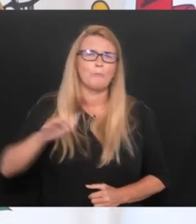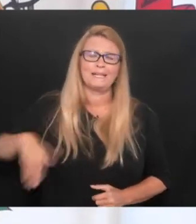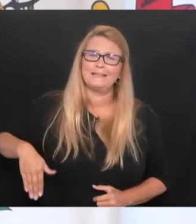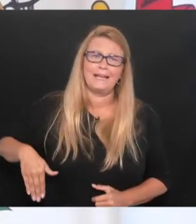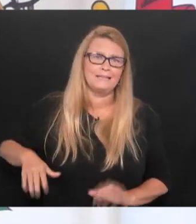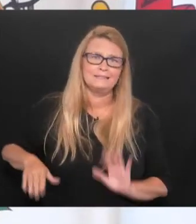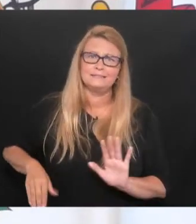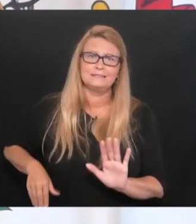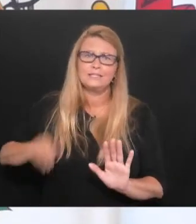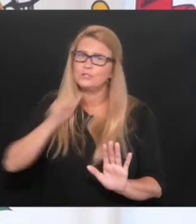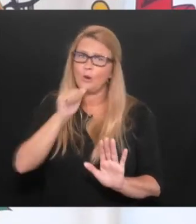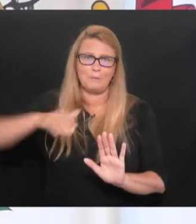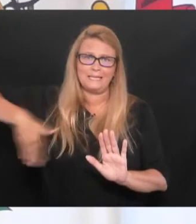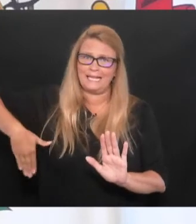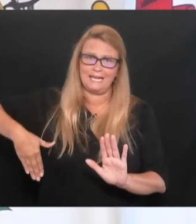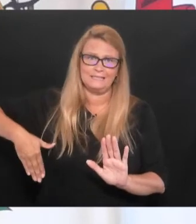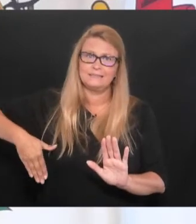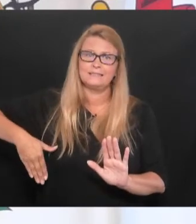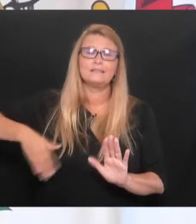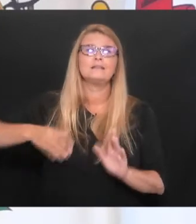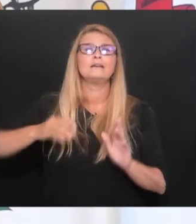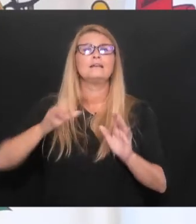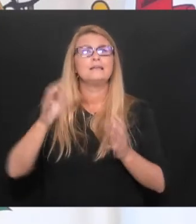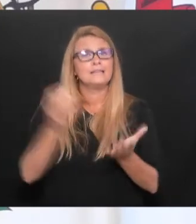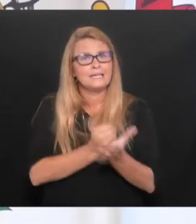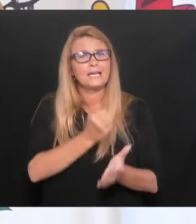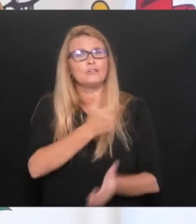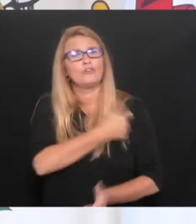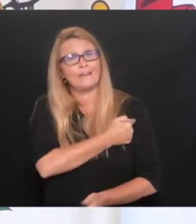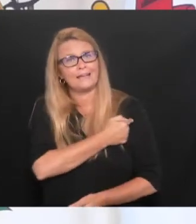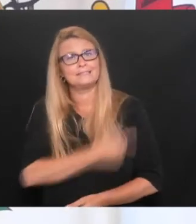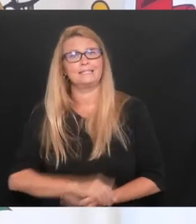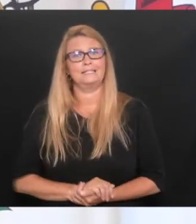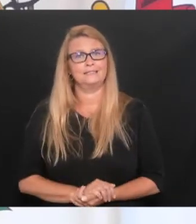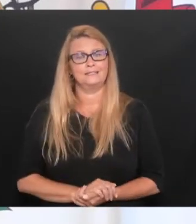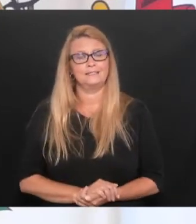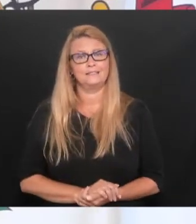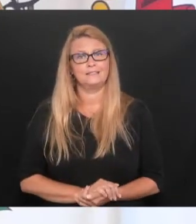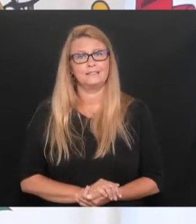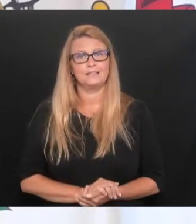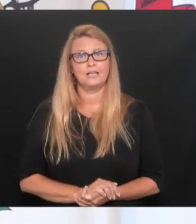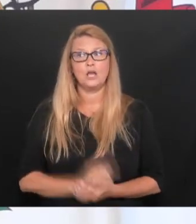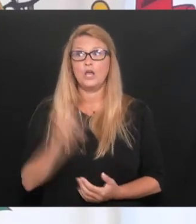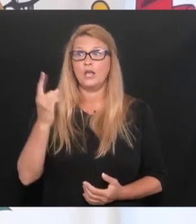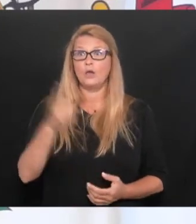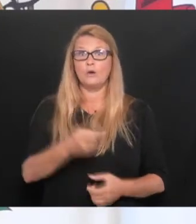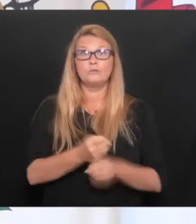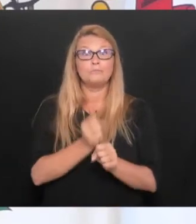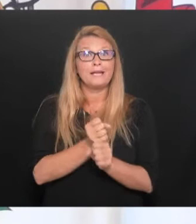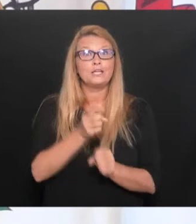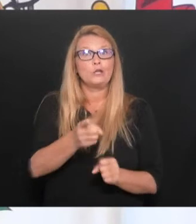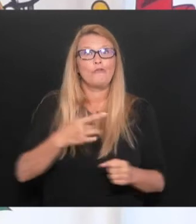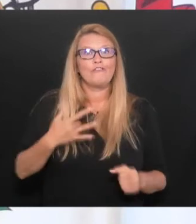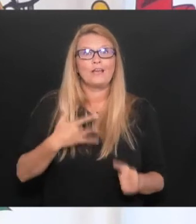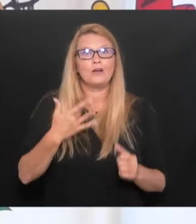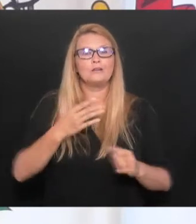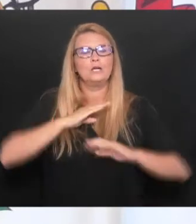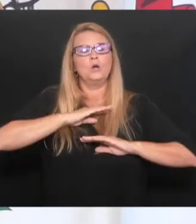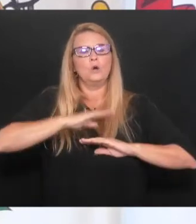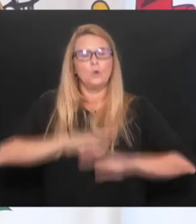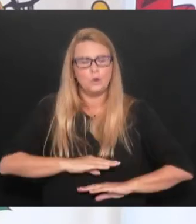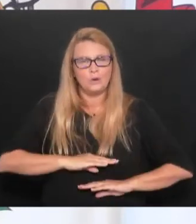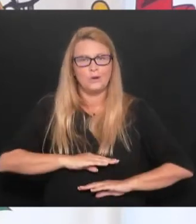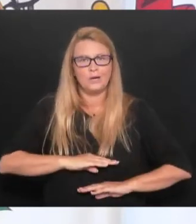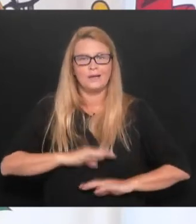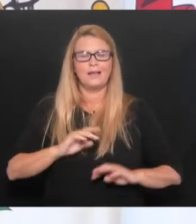Don't be too late. Get your vaccine, and not only will it make you feel better and put you at ease,